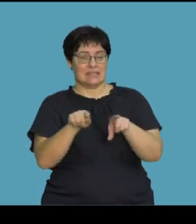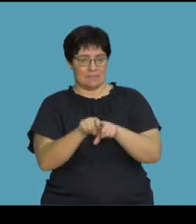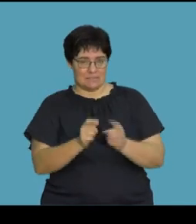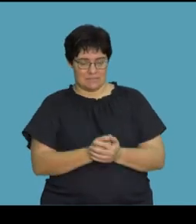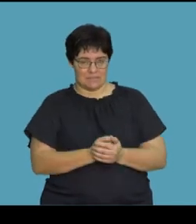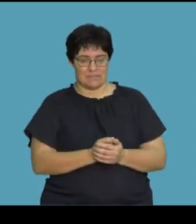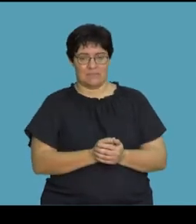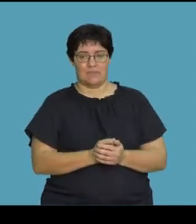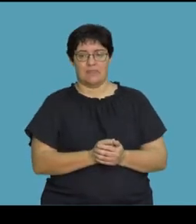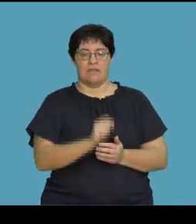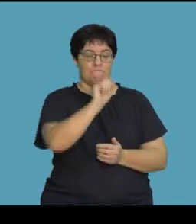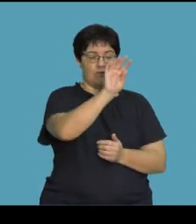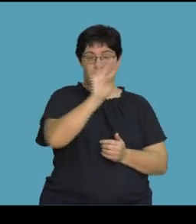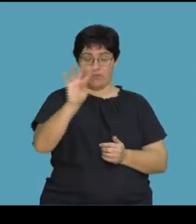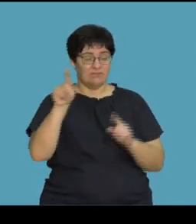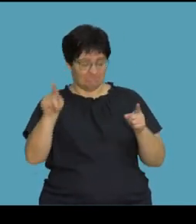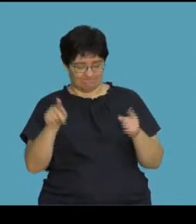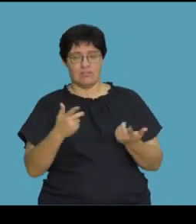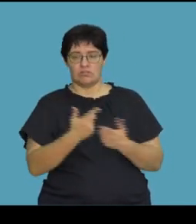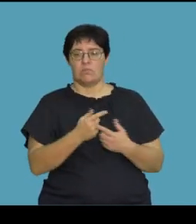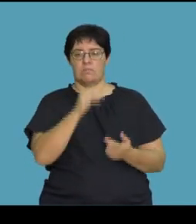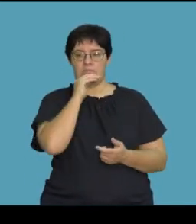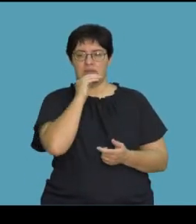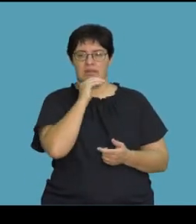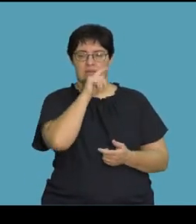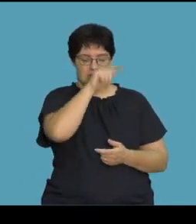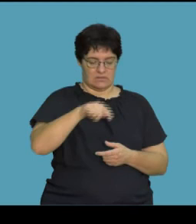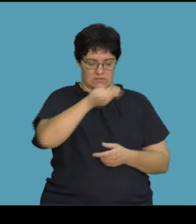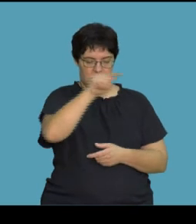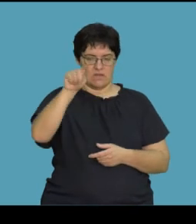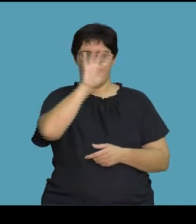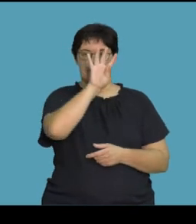I have here is the fourth root, so it will be 4